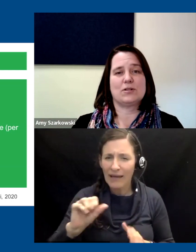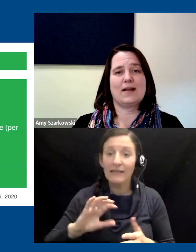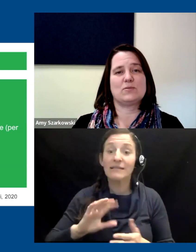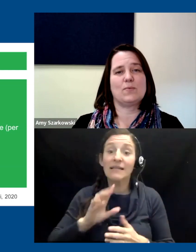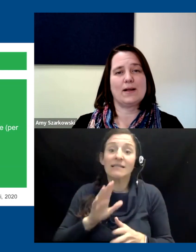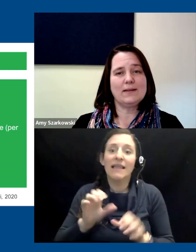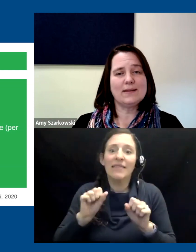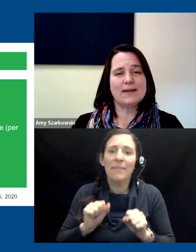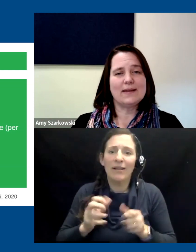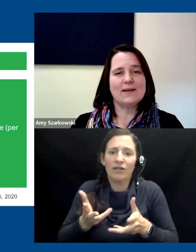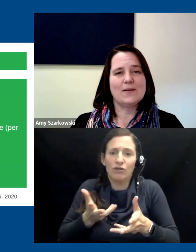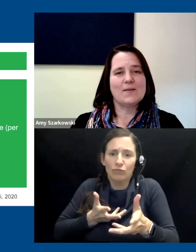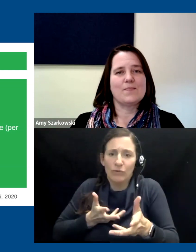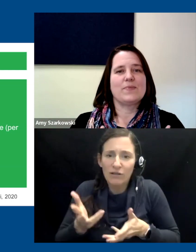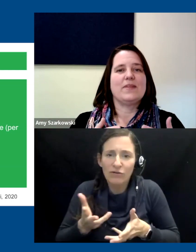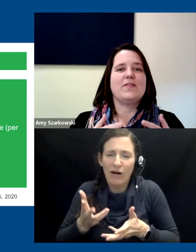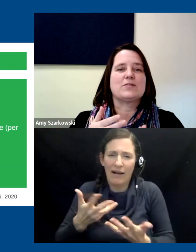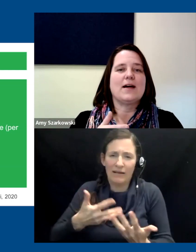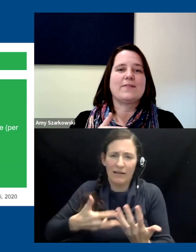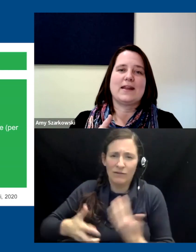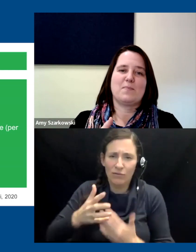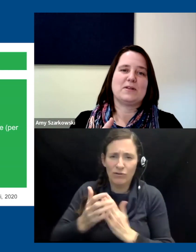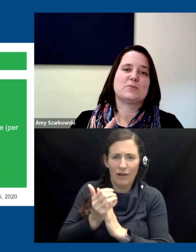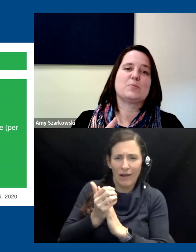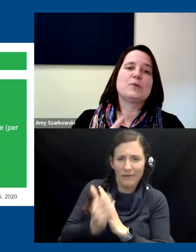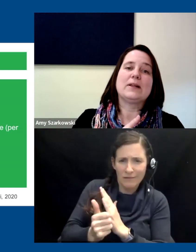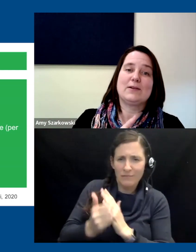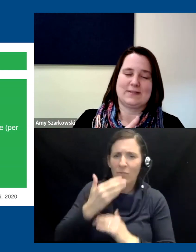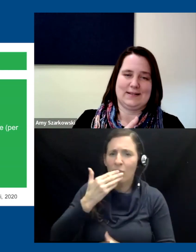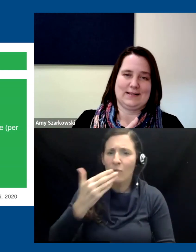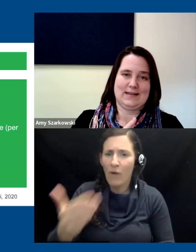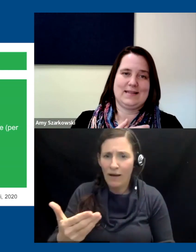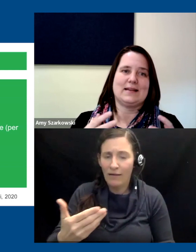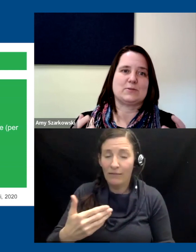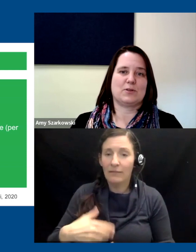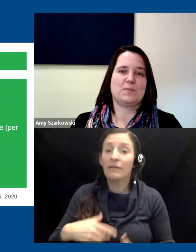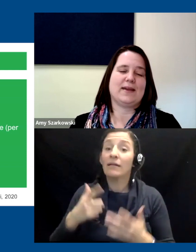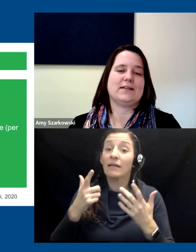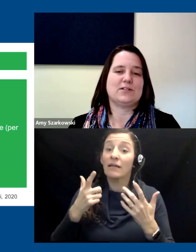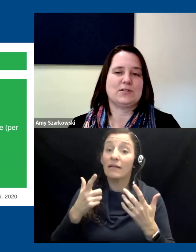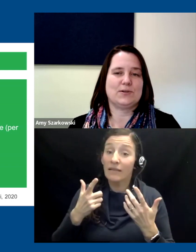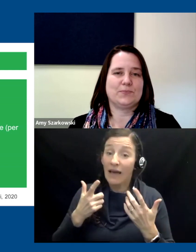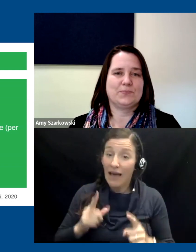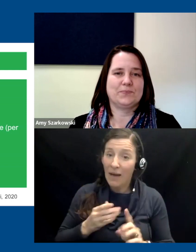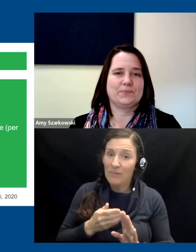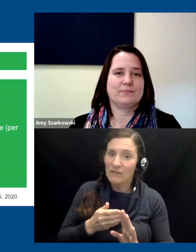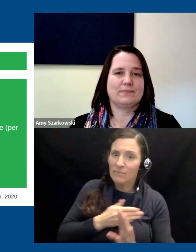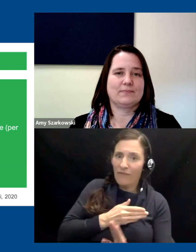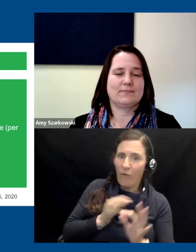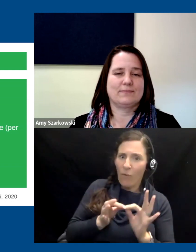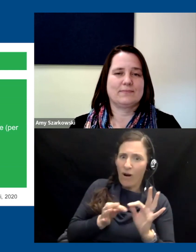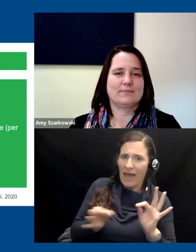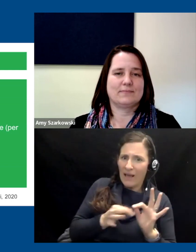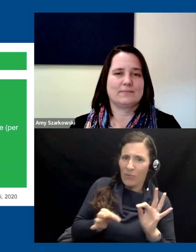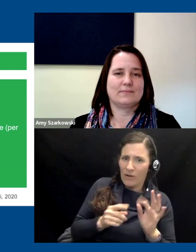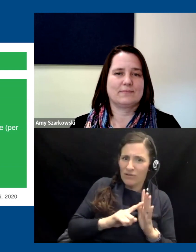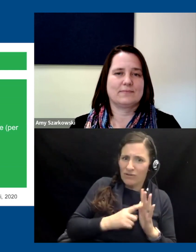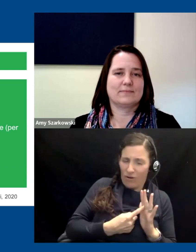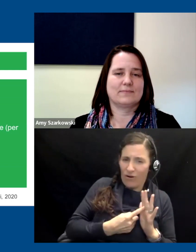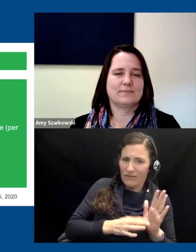and socialize well, then there's a lot that happens pre-linguistically that's worth paying attention to.